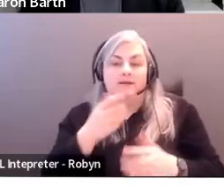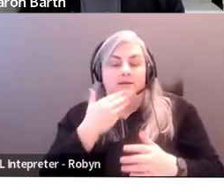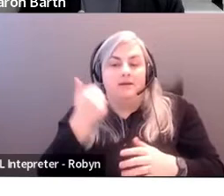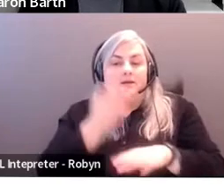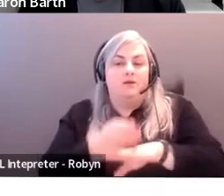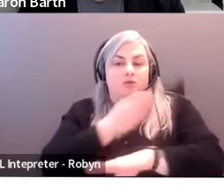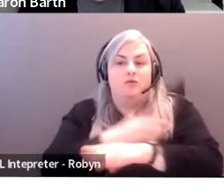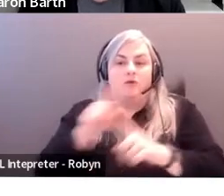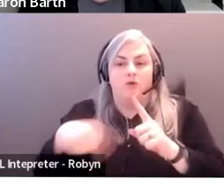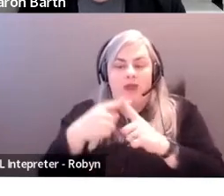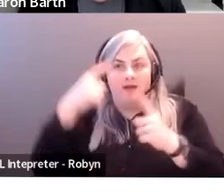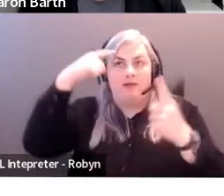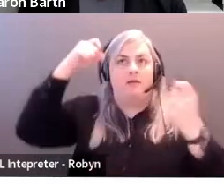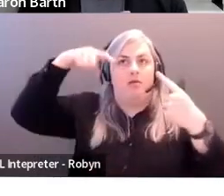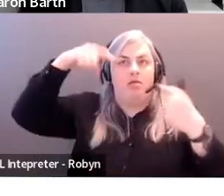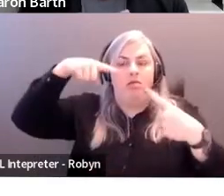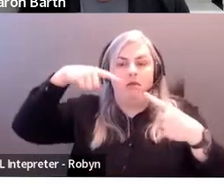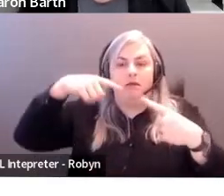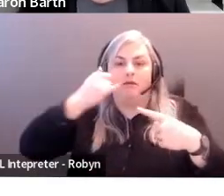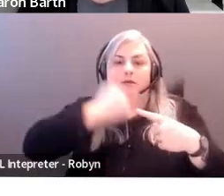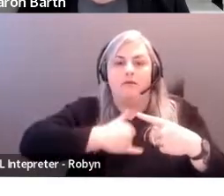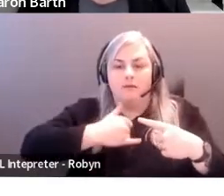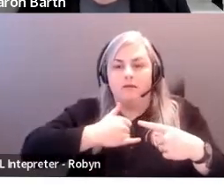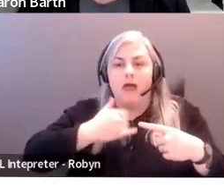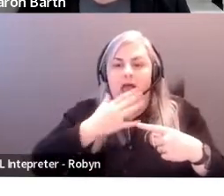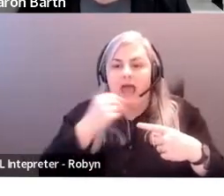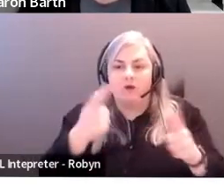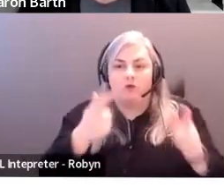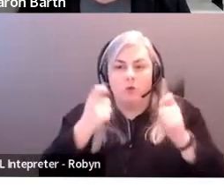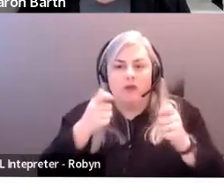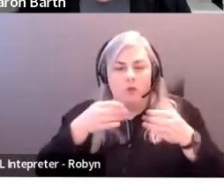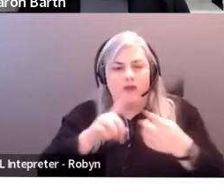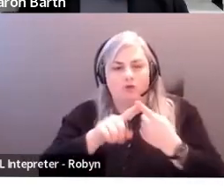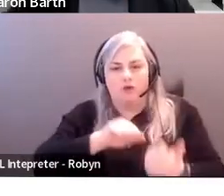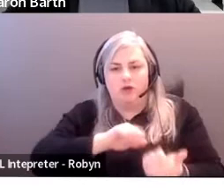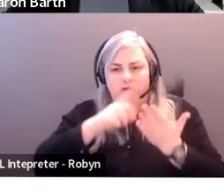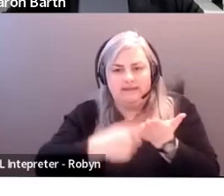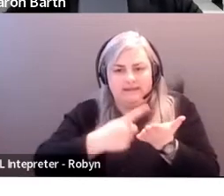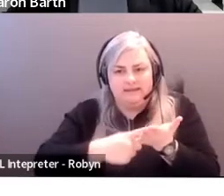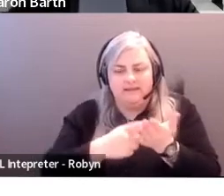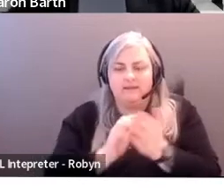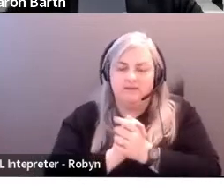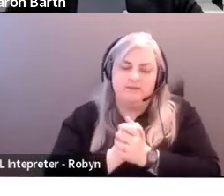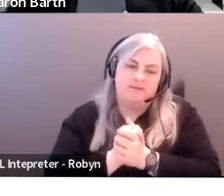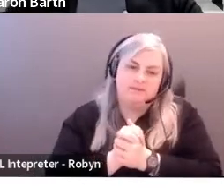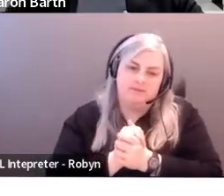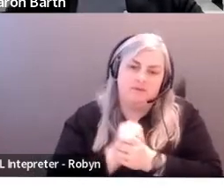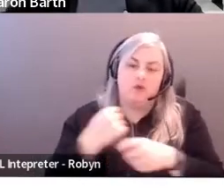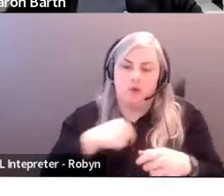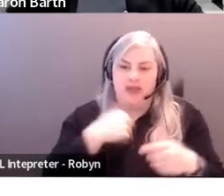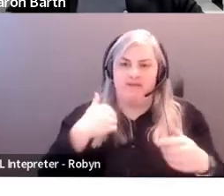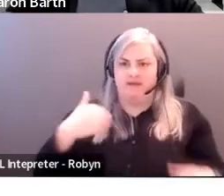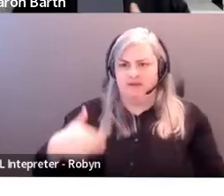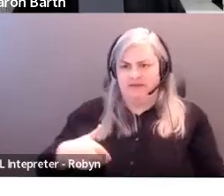systems could be misfiring and having quick ways to address that. So you get that gut